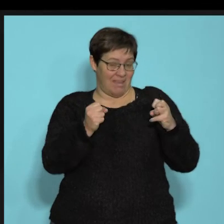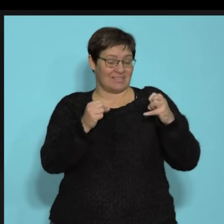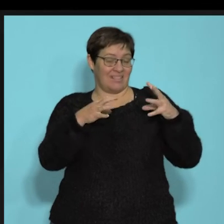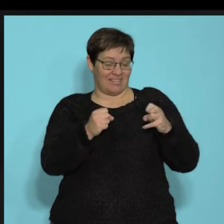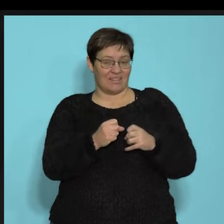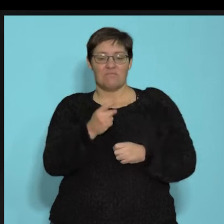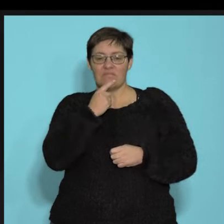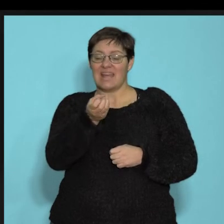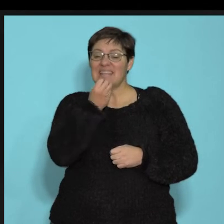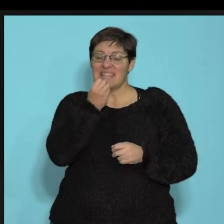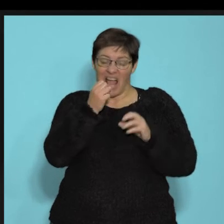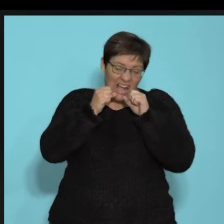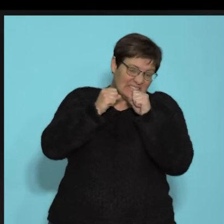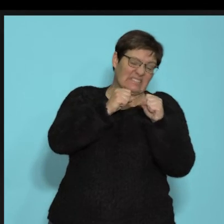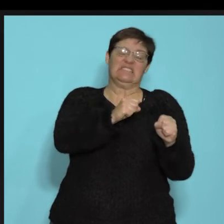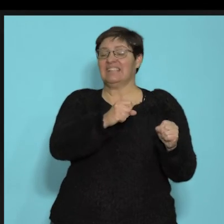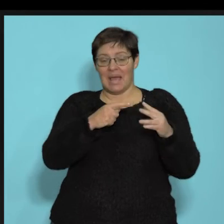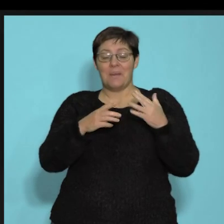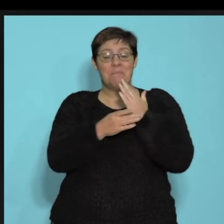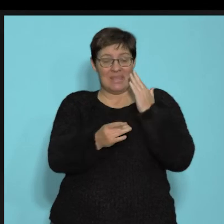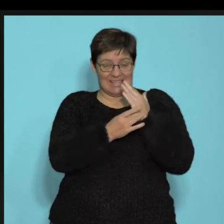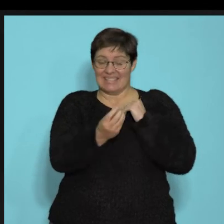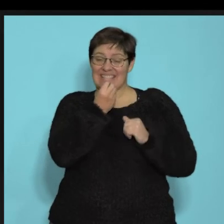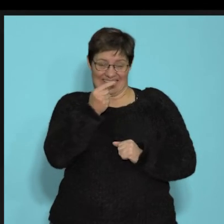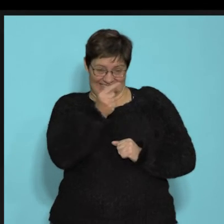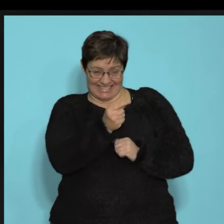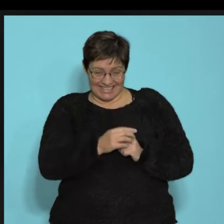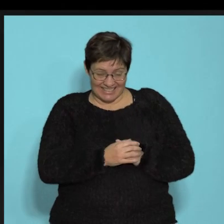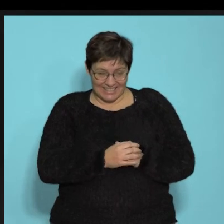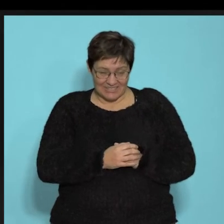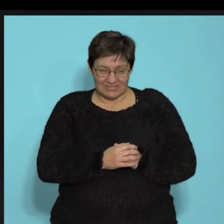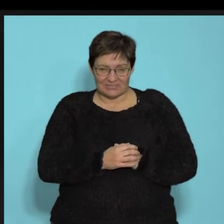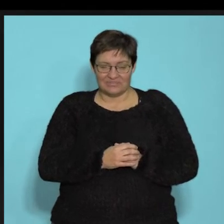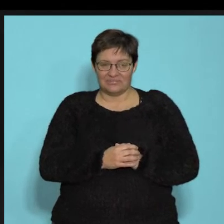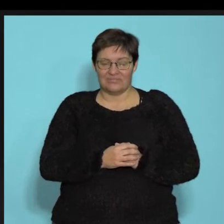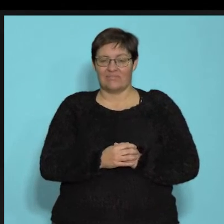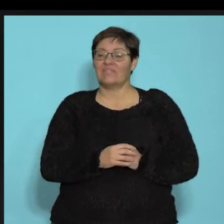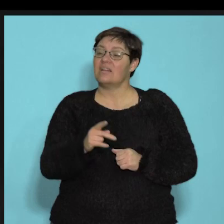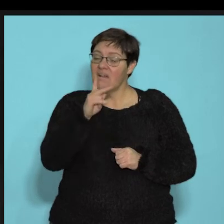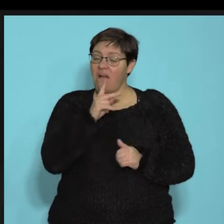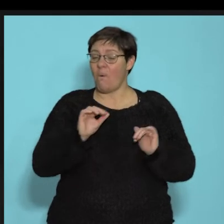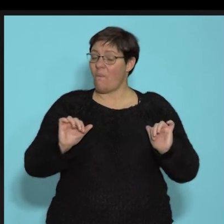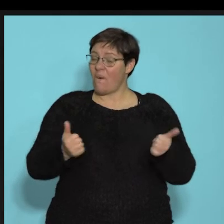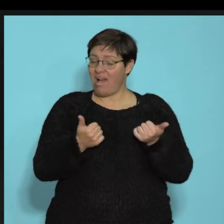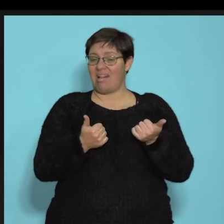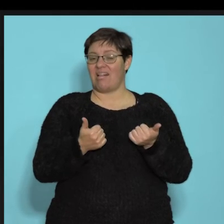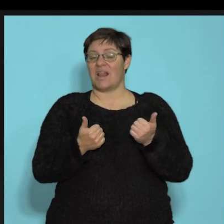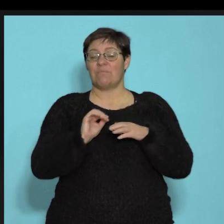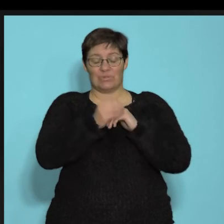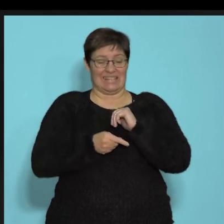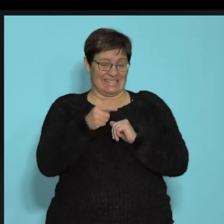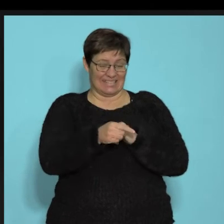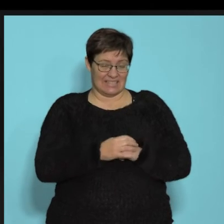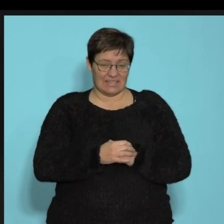You know, remember, guys, when you eat ribs, those are the meat that you're going to be eating. So we have really well-protected